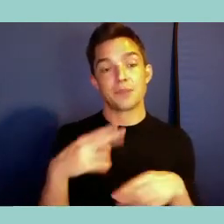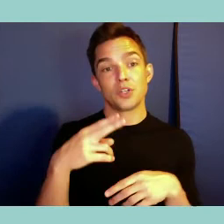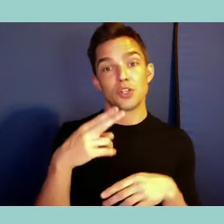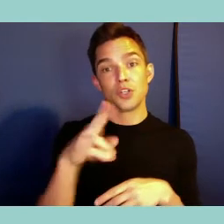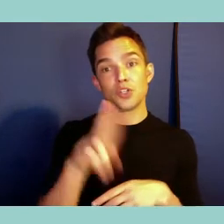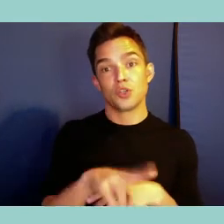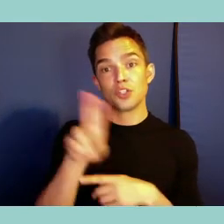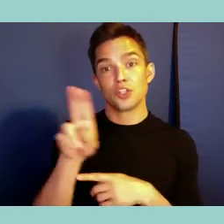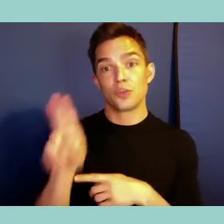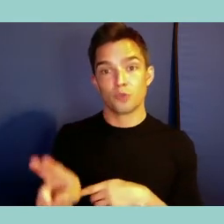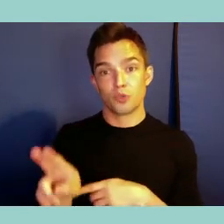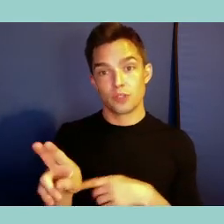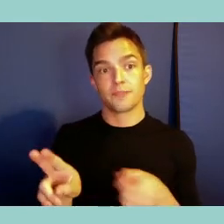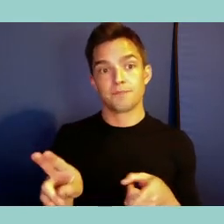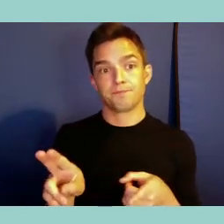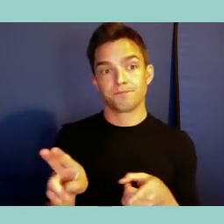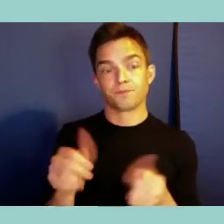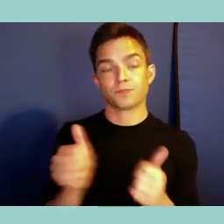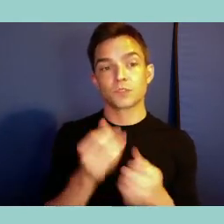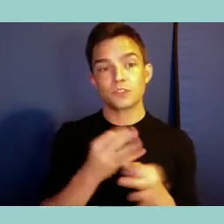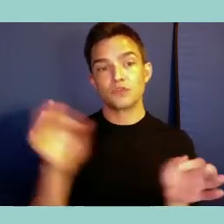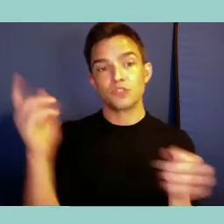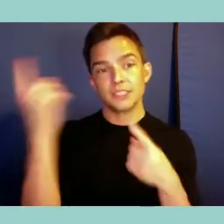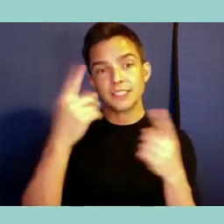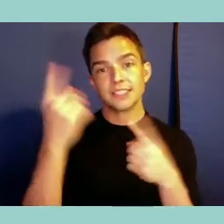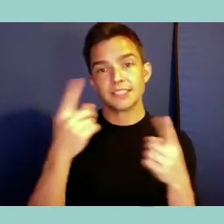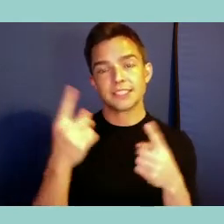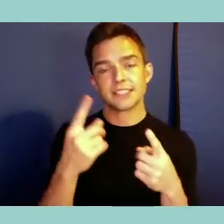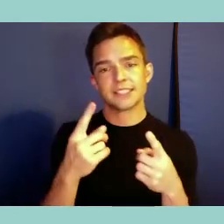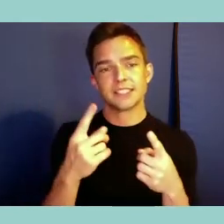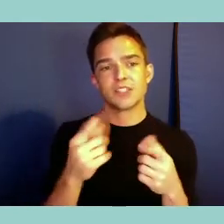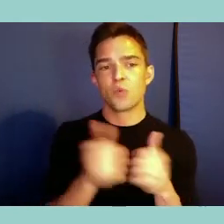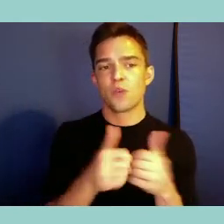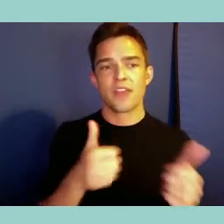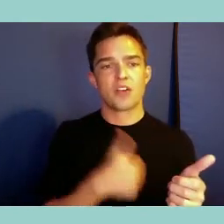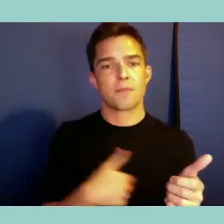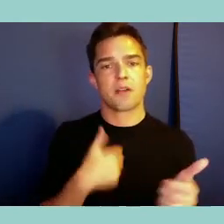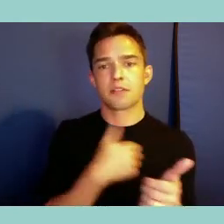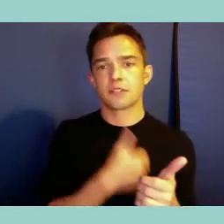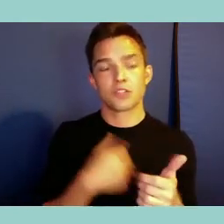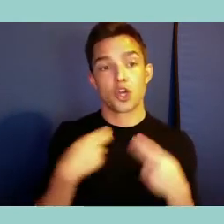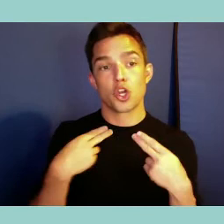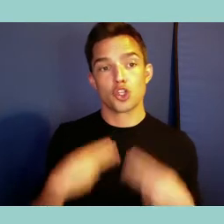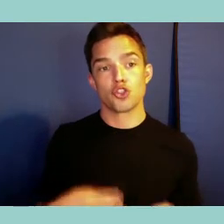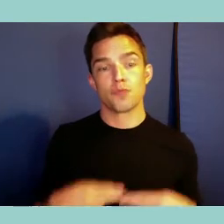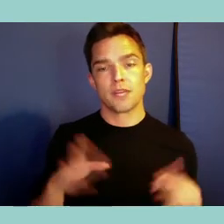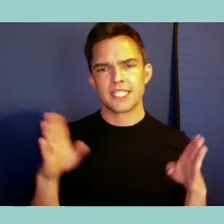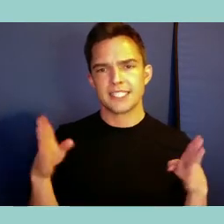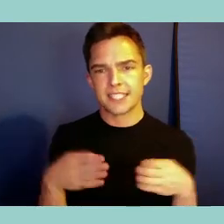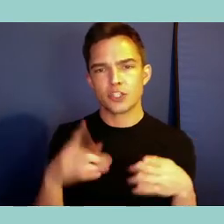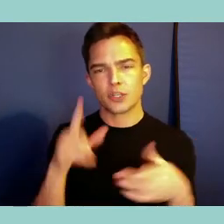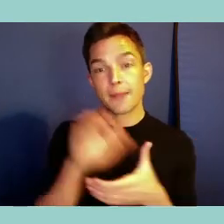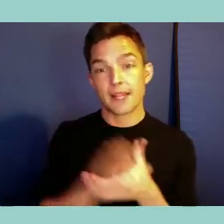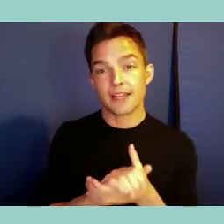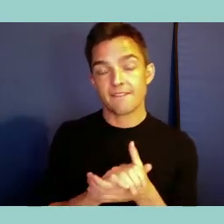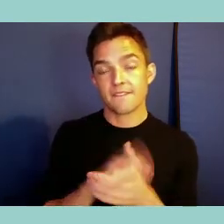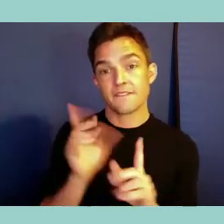Unitarian Universalism with a free-thinking, unapologetically human-centered